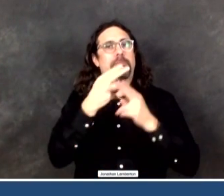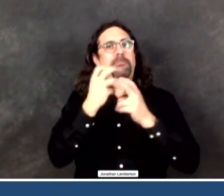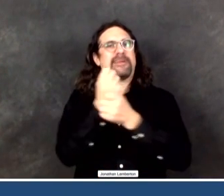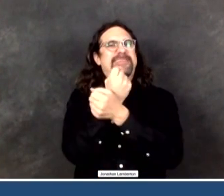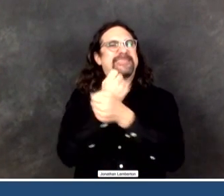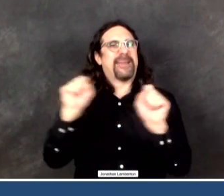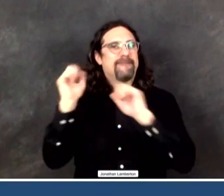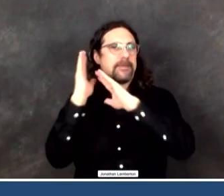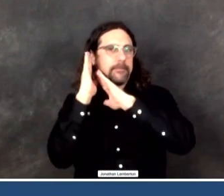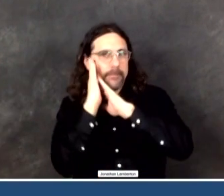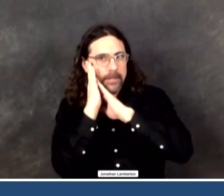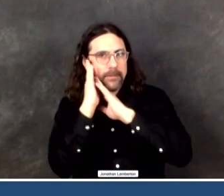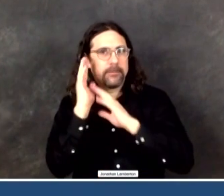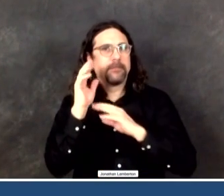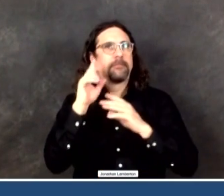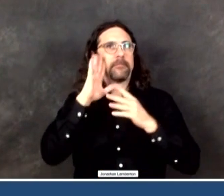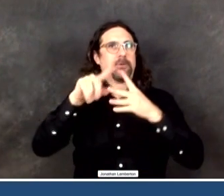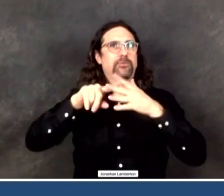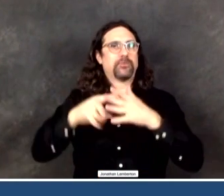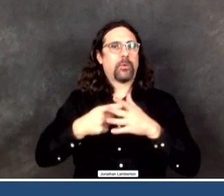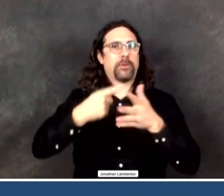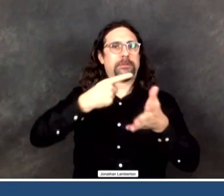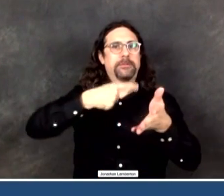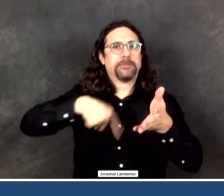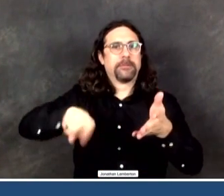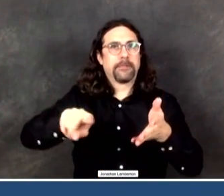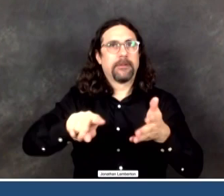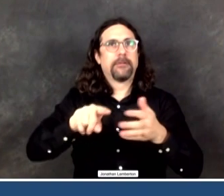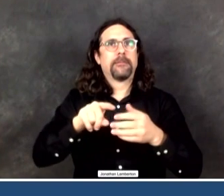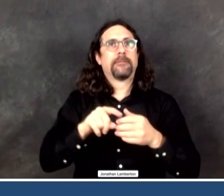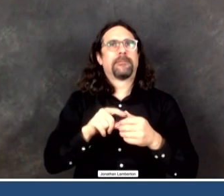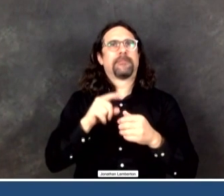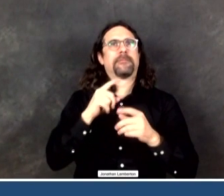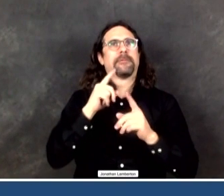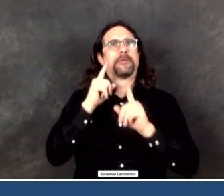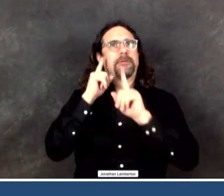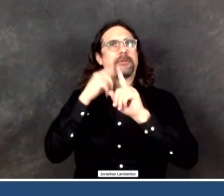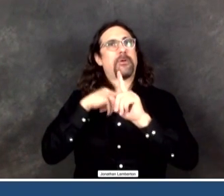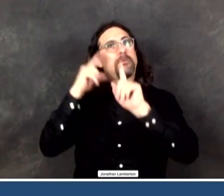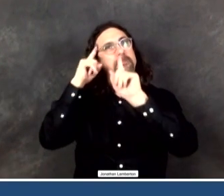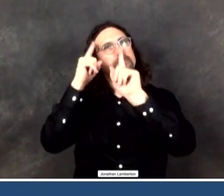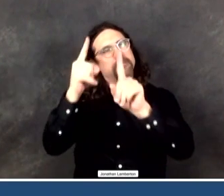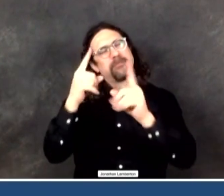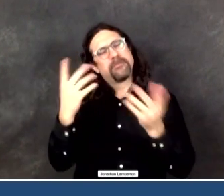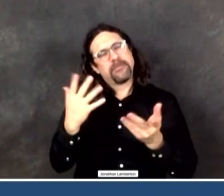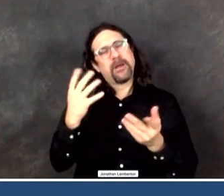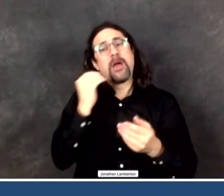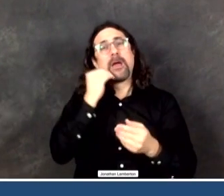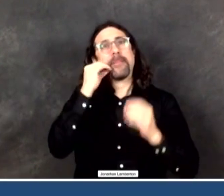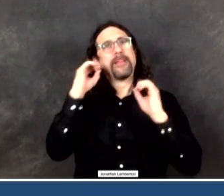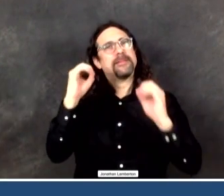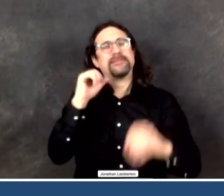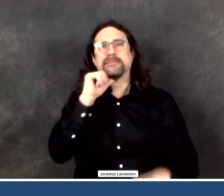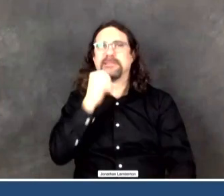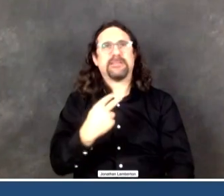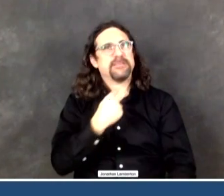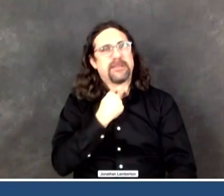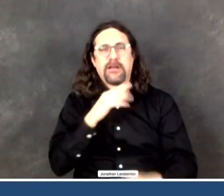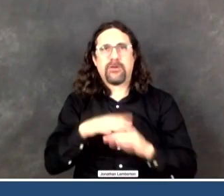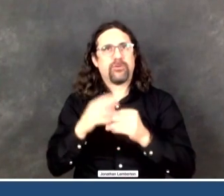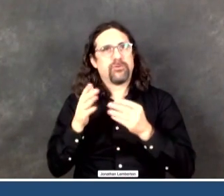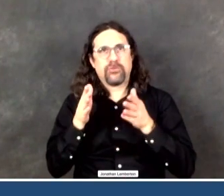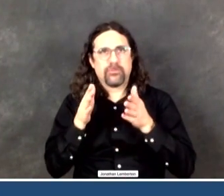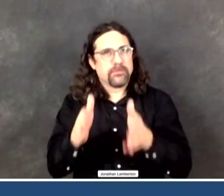and hopefully never, ever go back to the streets. A lot of our street homeless folks are going through a lot right now, like everyone, of